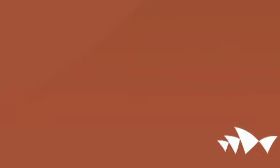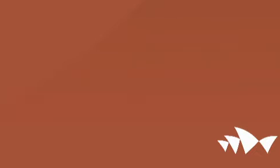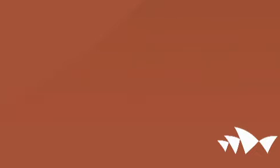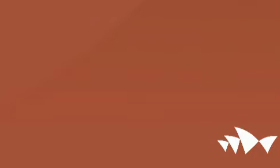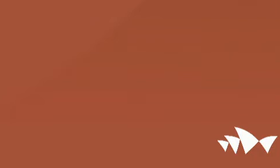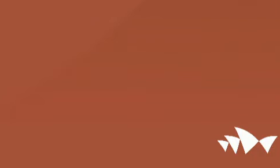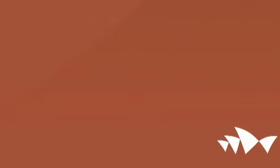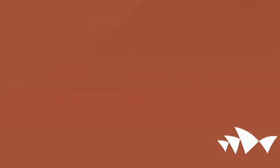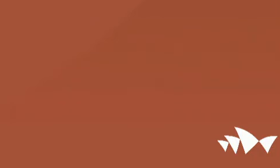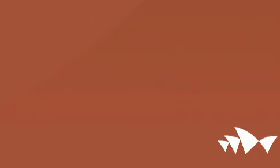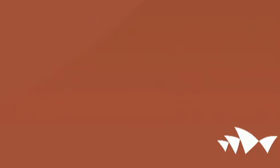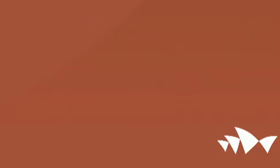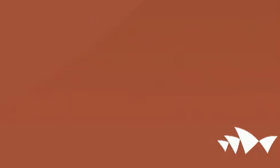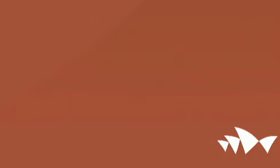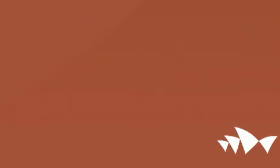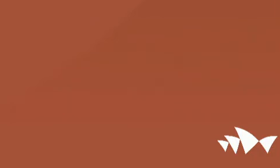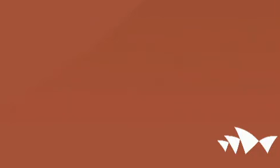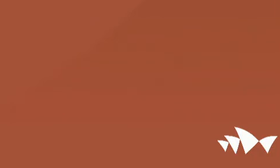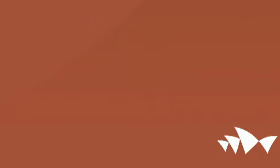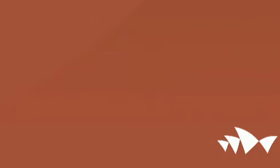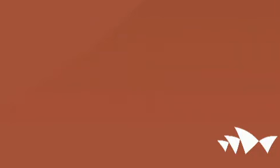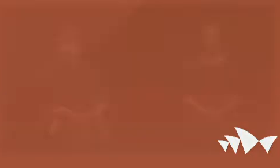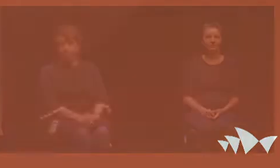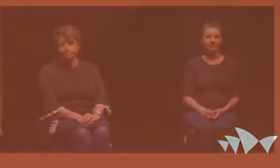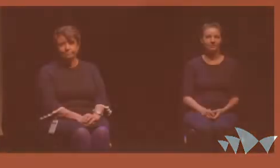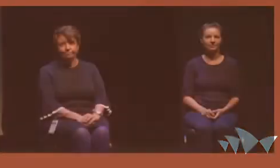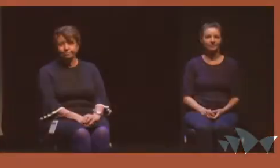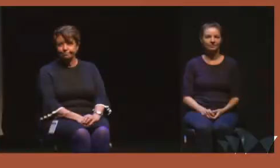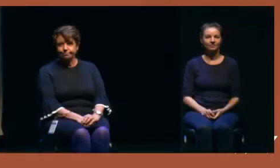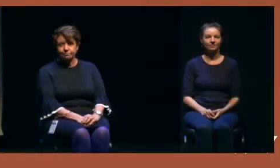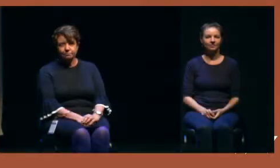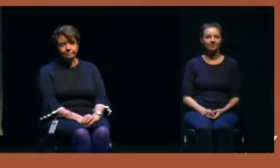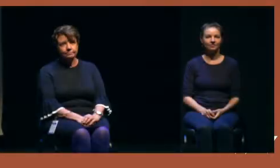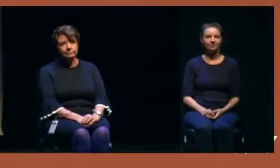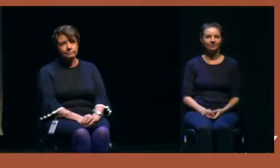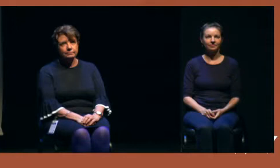Warami, Walamabemai, Jubagali, Nora Gadigul Mujin,